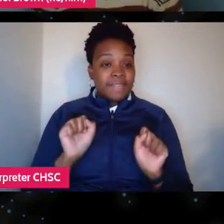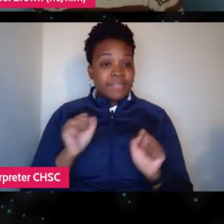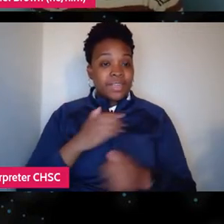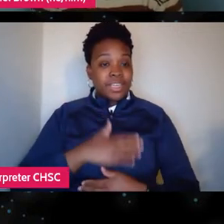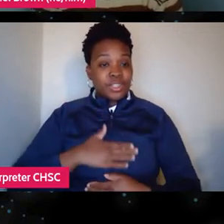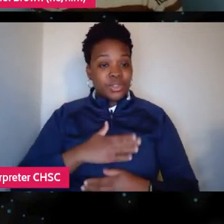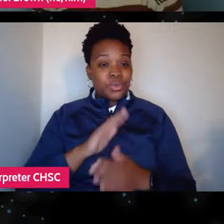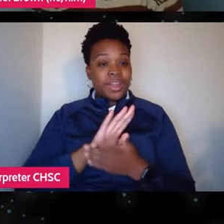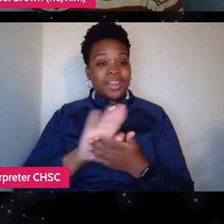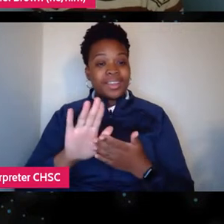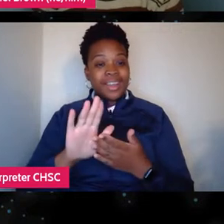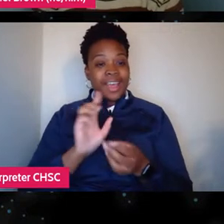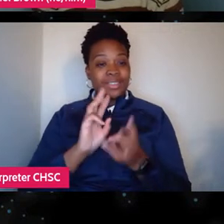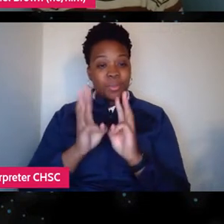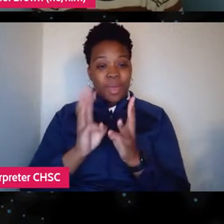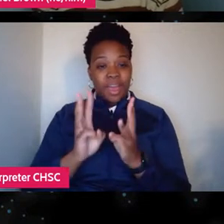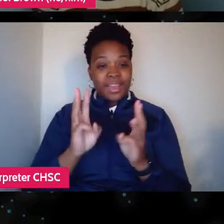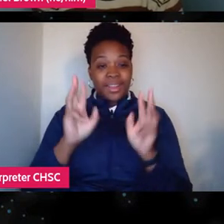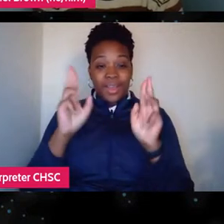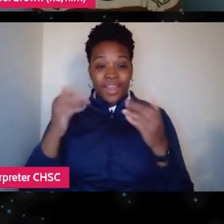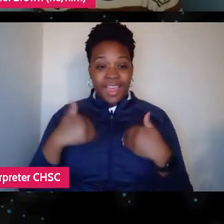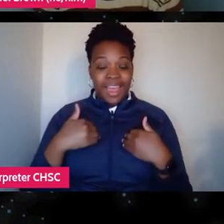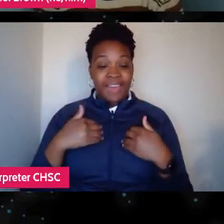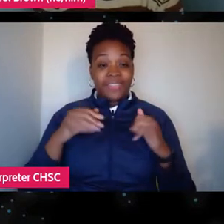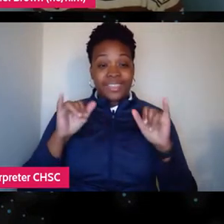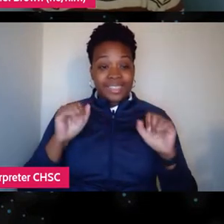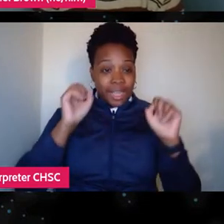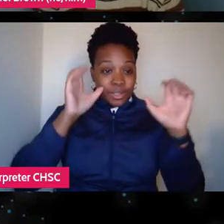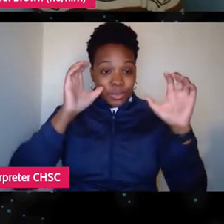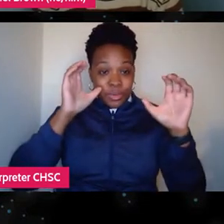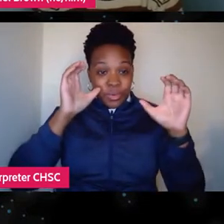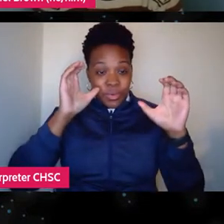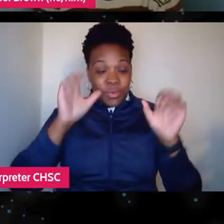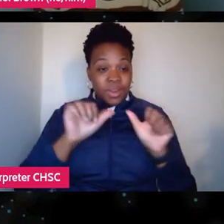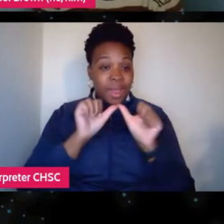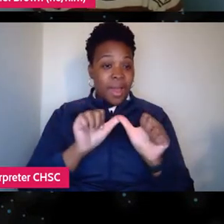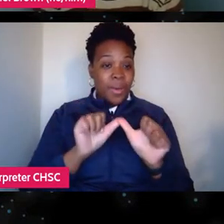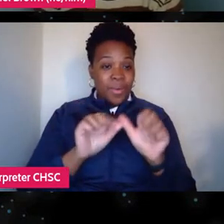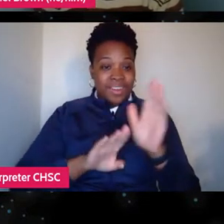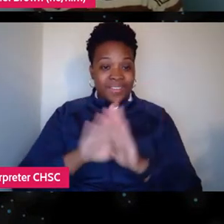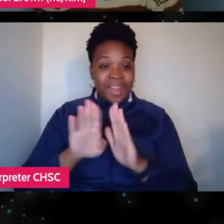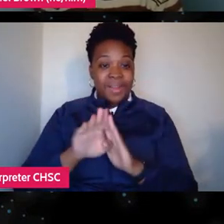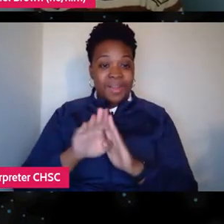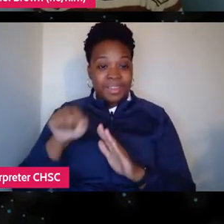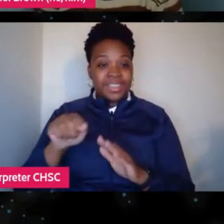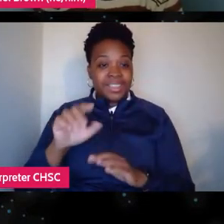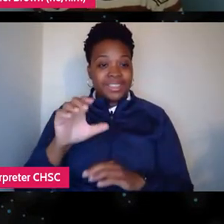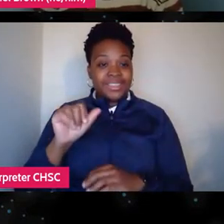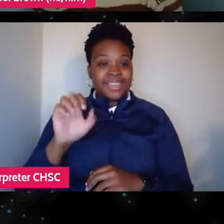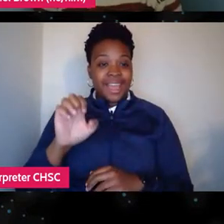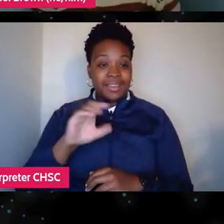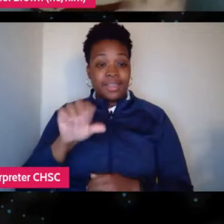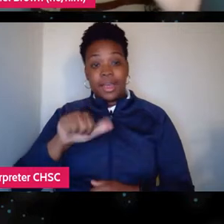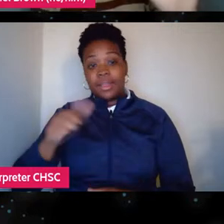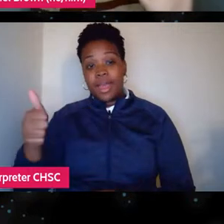the nice weather that we hopefully have, and stay tuned to all the ongoing developments in this case and others. So